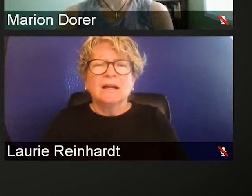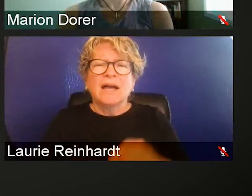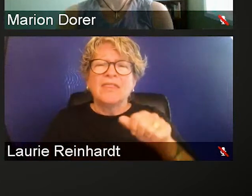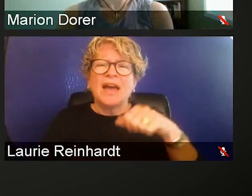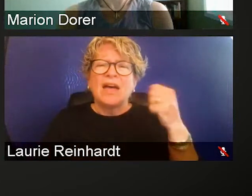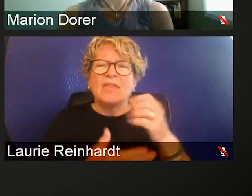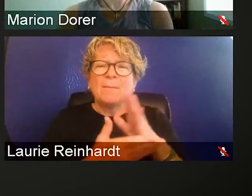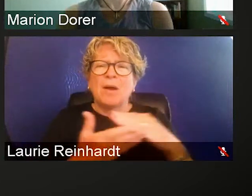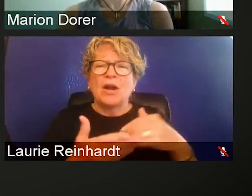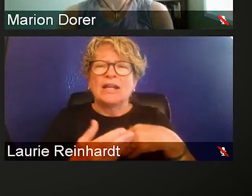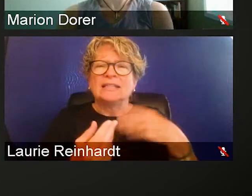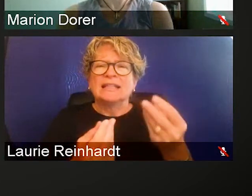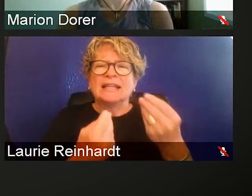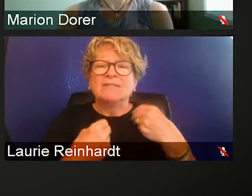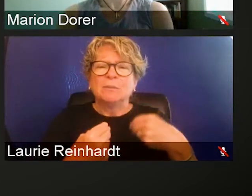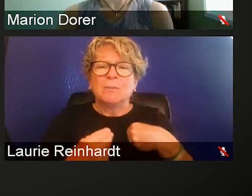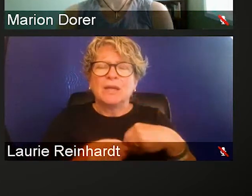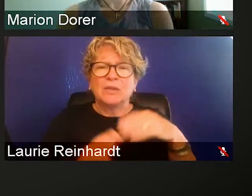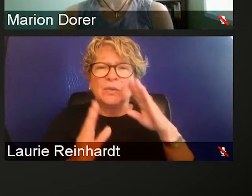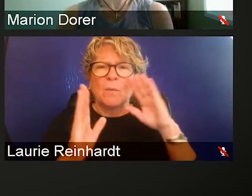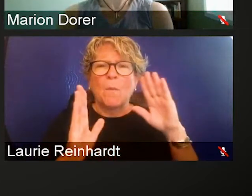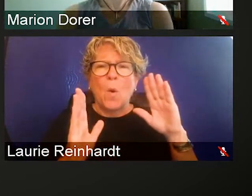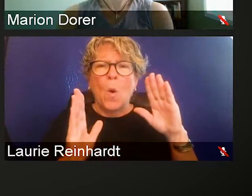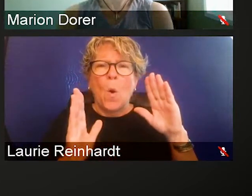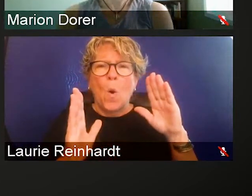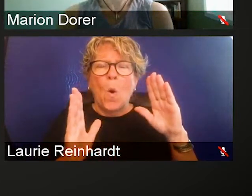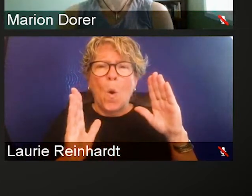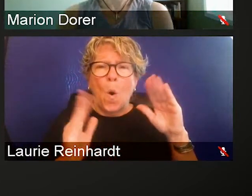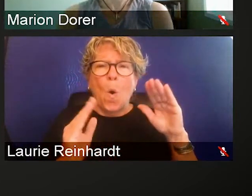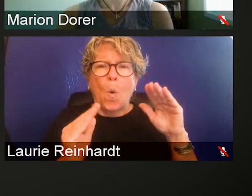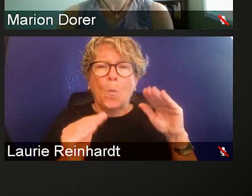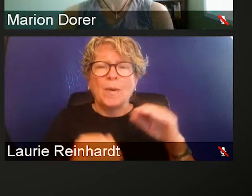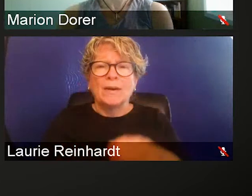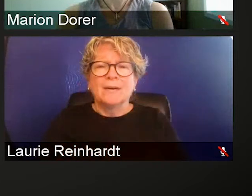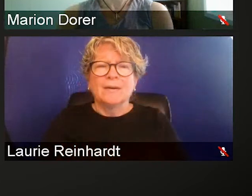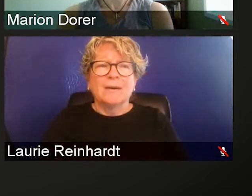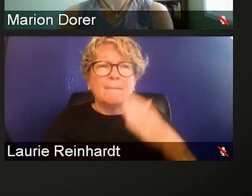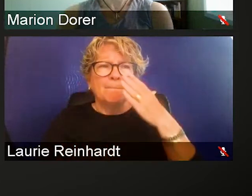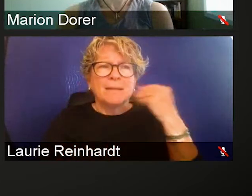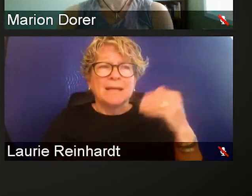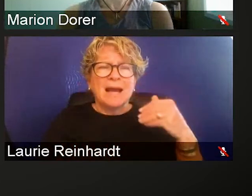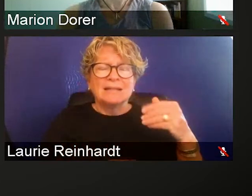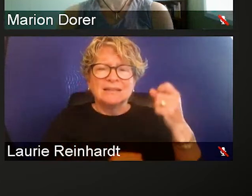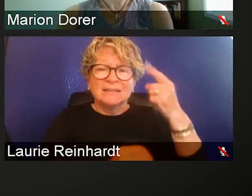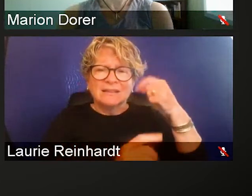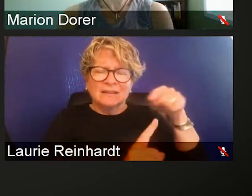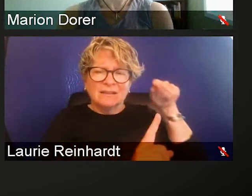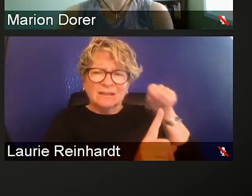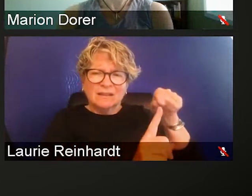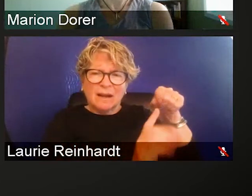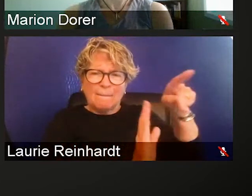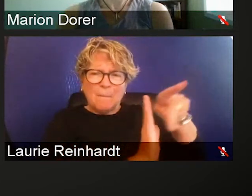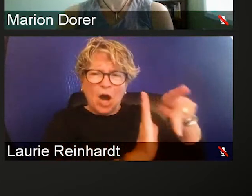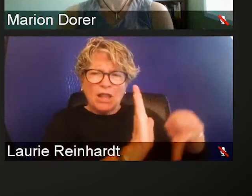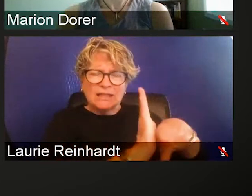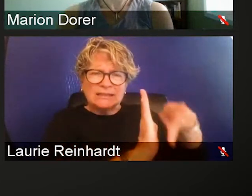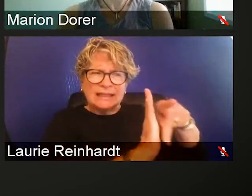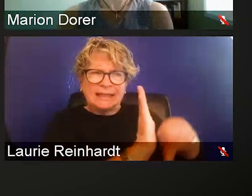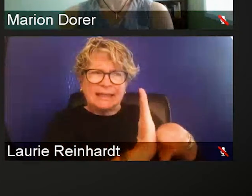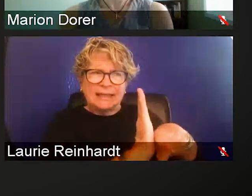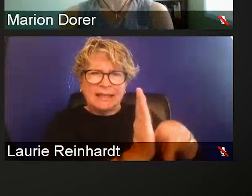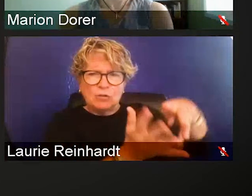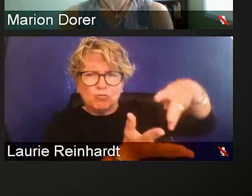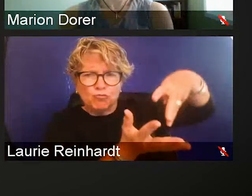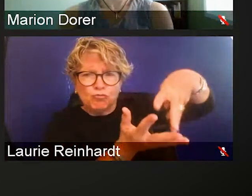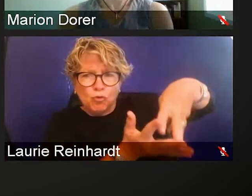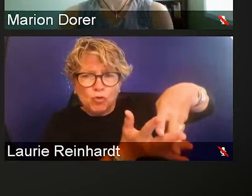gives me hope, right? Like by rooting it in policy, it means that there is something that we can do. And at the very